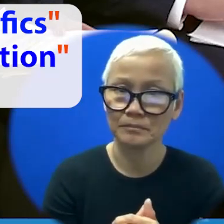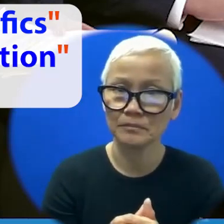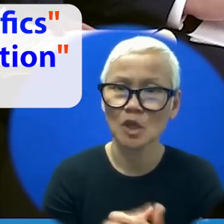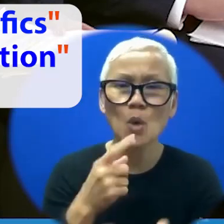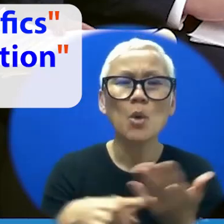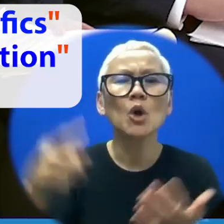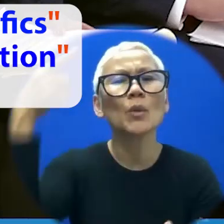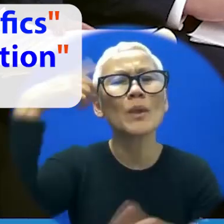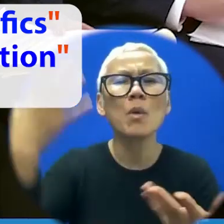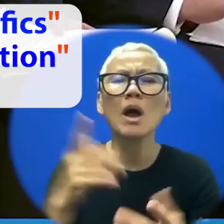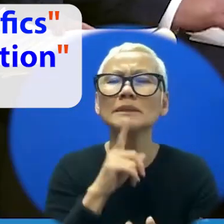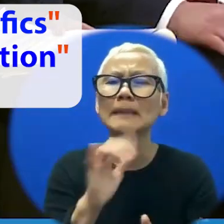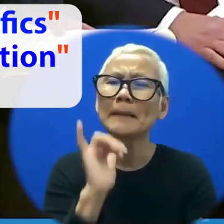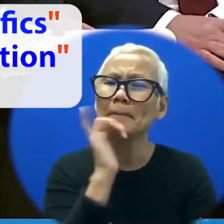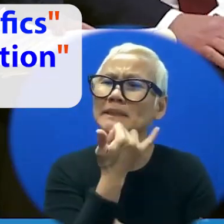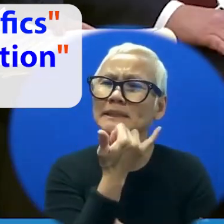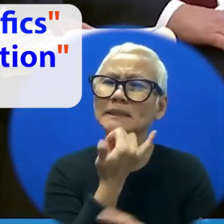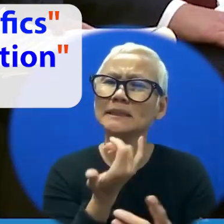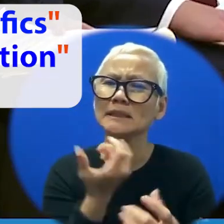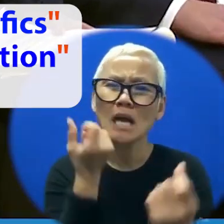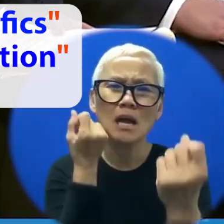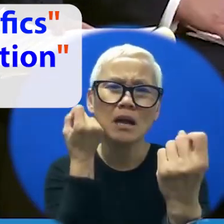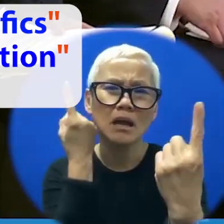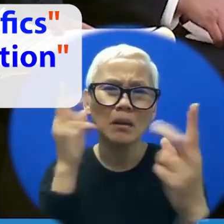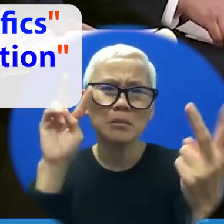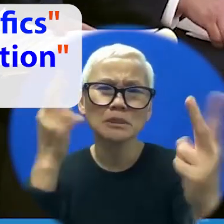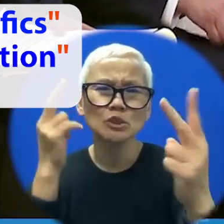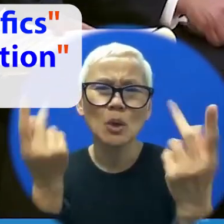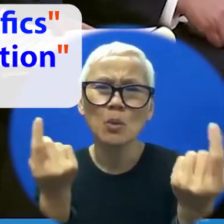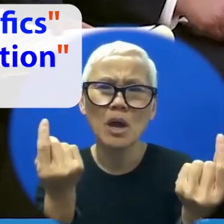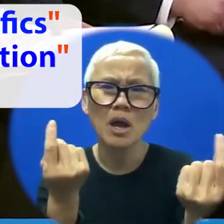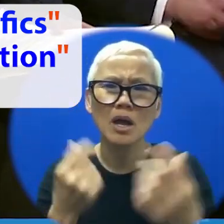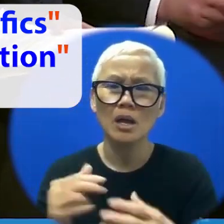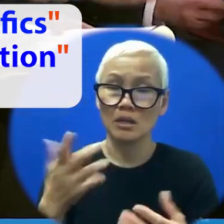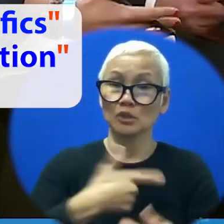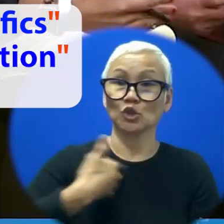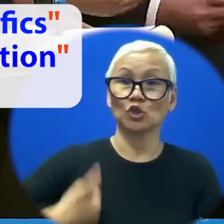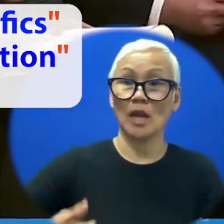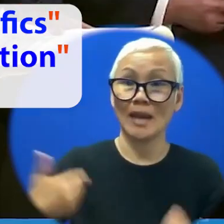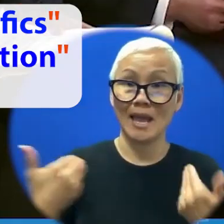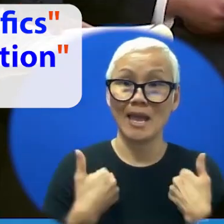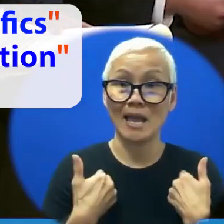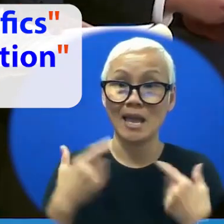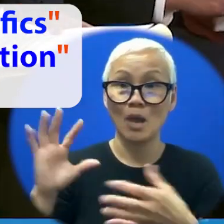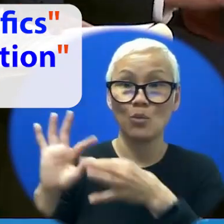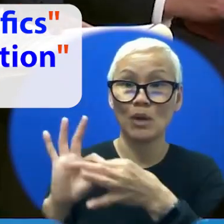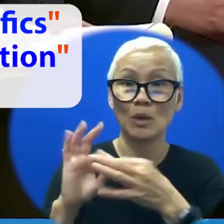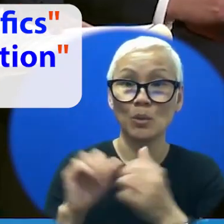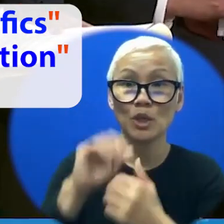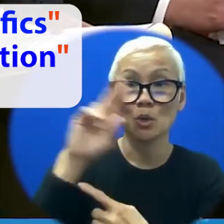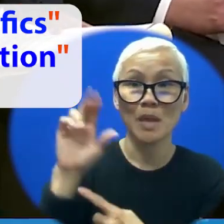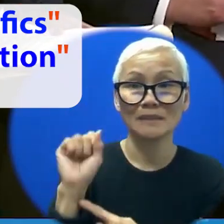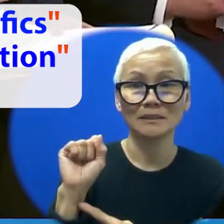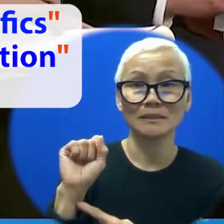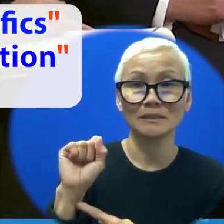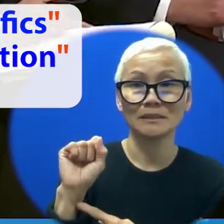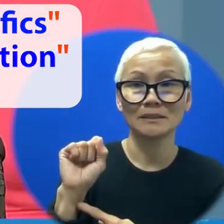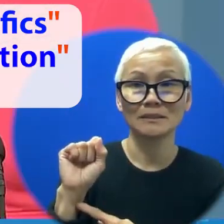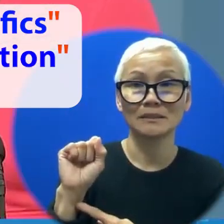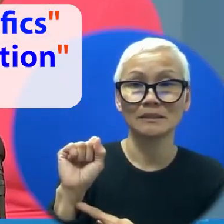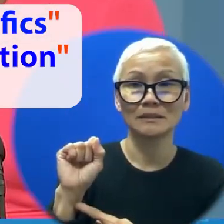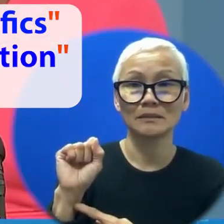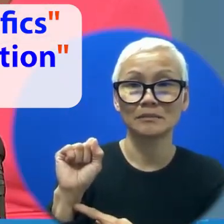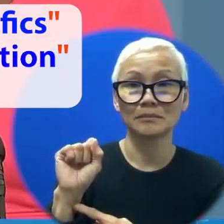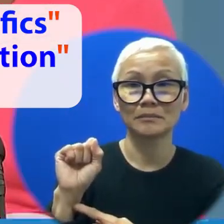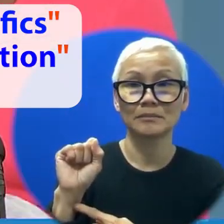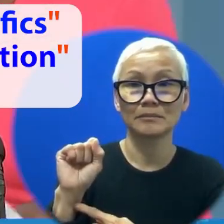some misconceptions, misperceptions, misunderstandings that China has about the U.S.? So look,